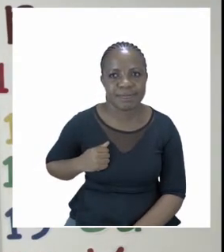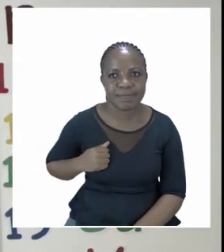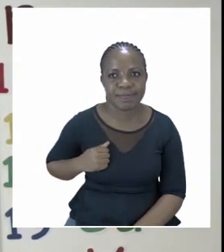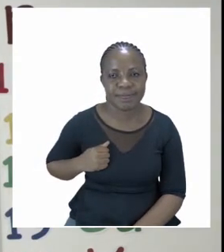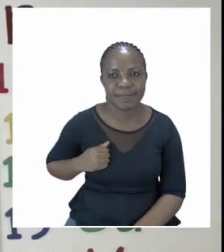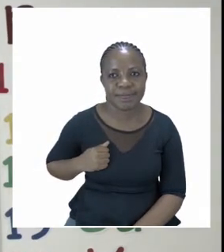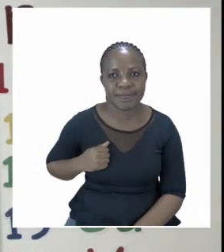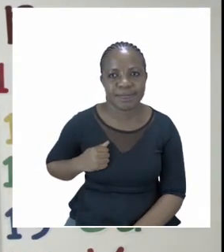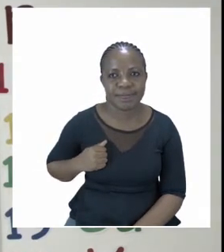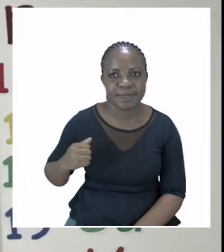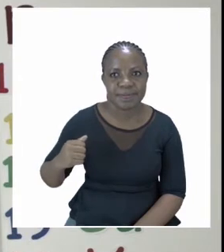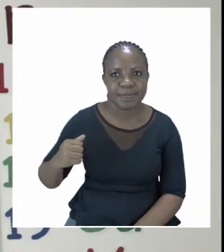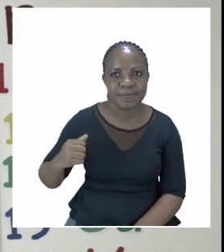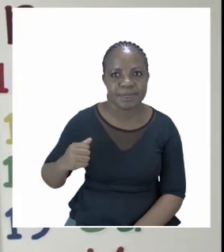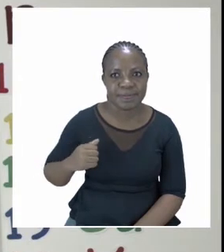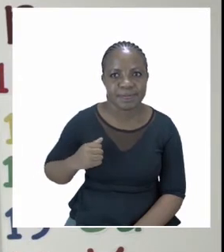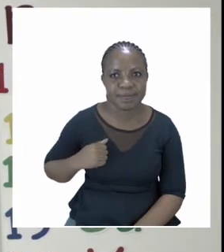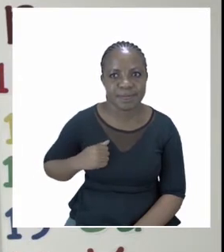Father.